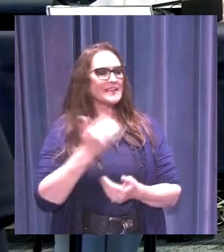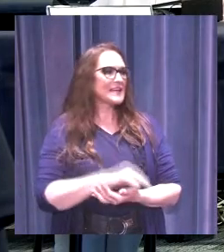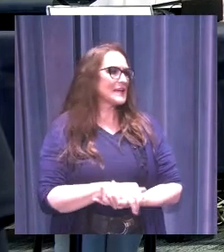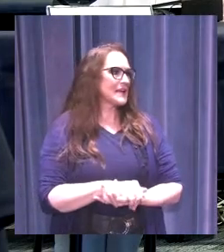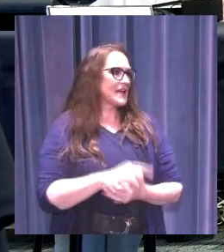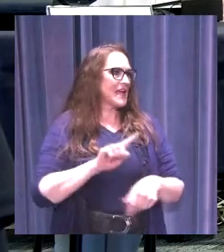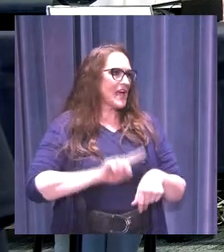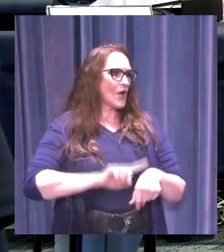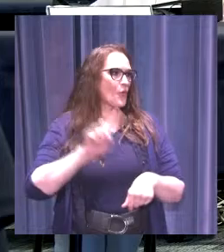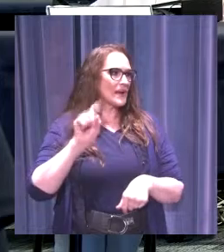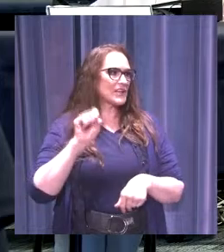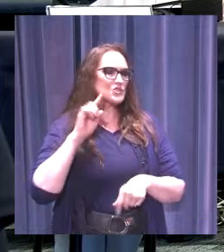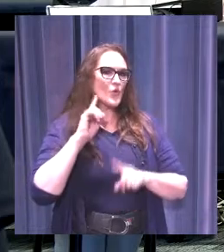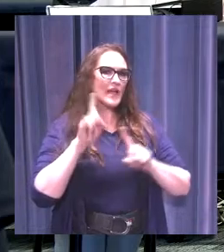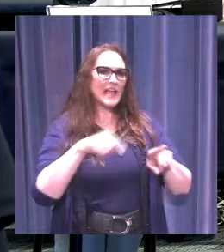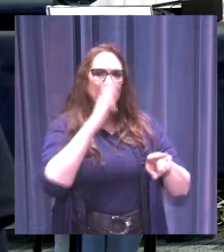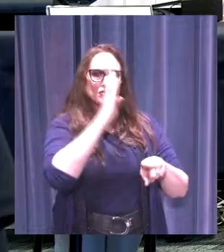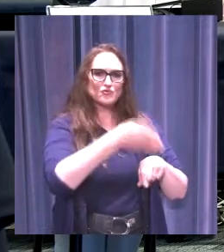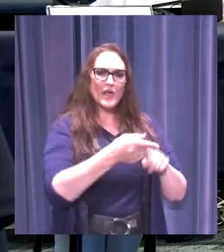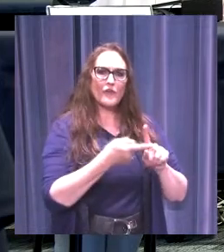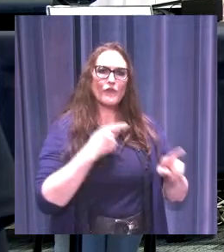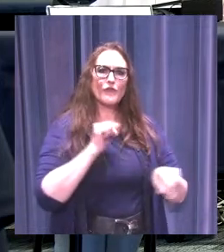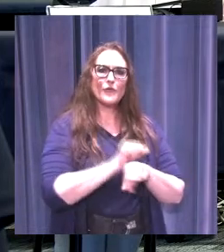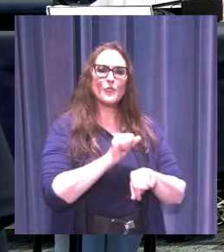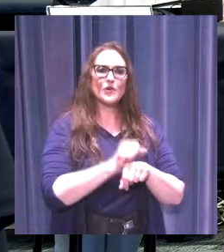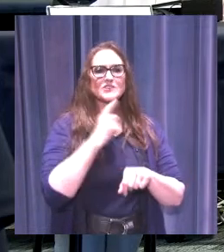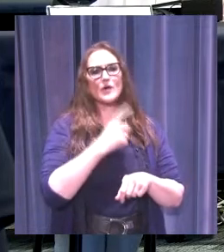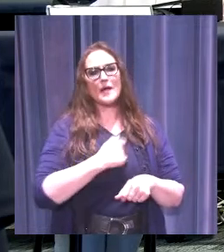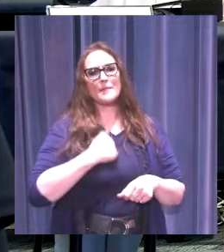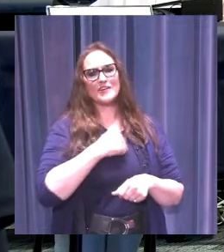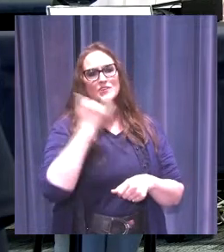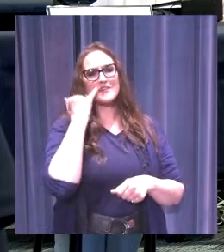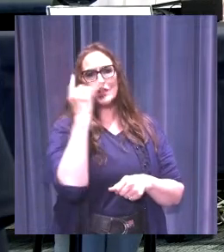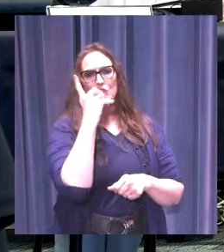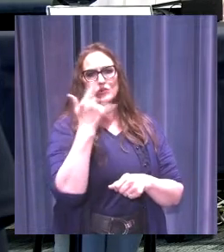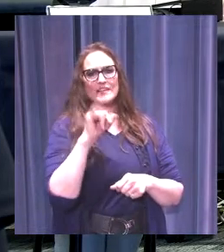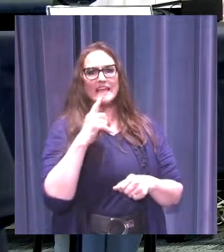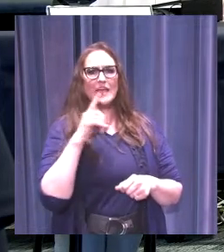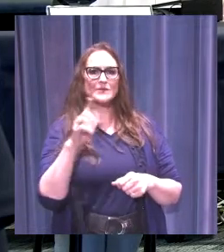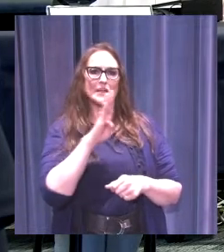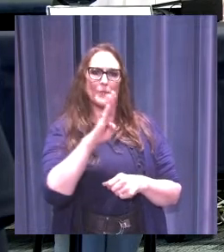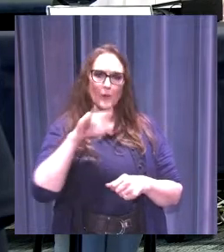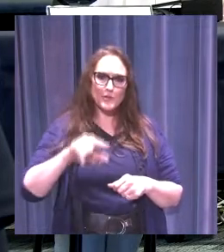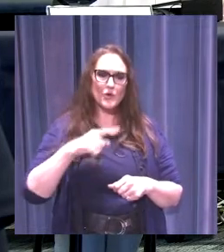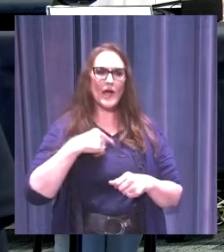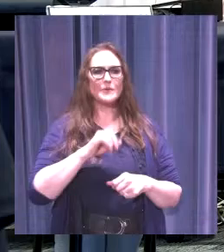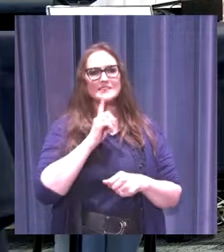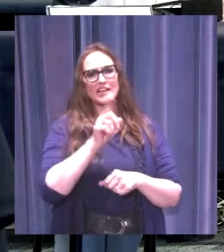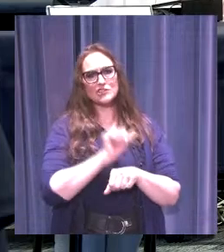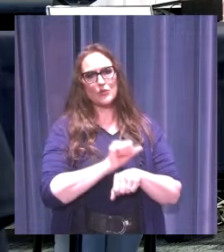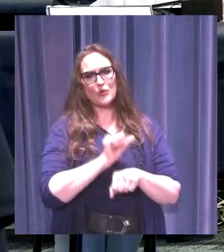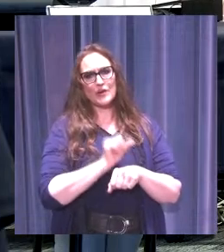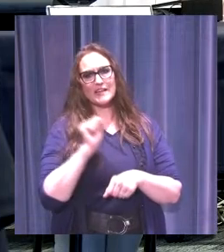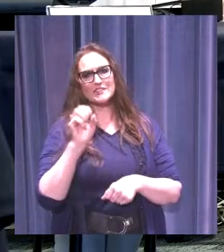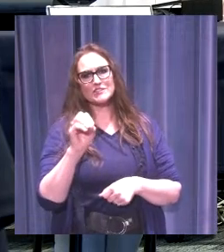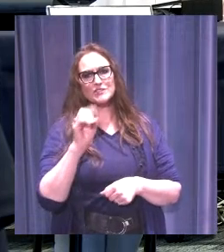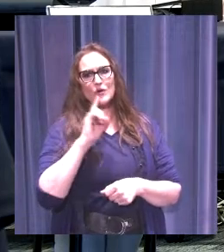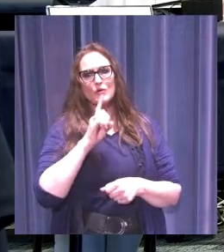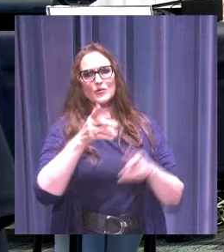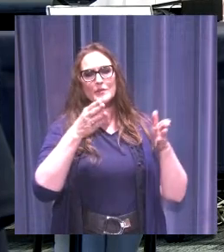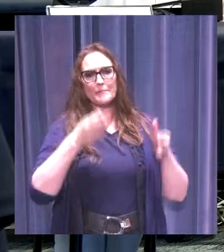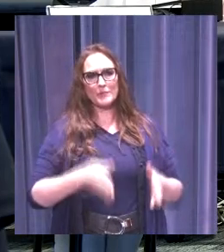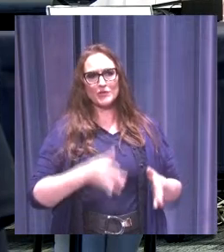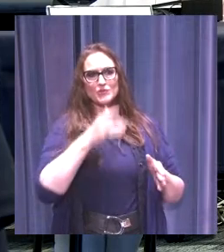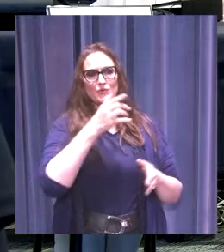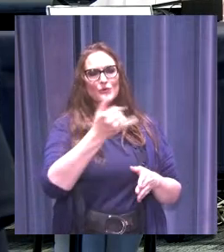1 o'clock. So I came straight from work. So I apologize if it looked like I was at a barbecue. I was actually working. So to the person